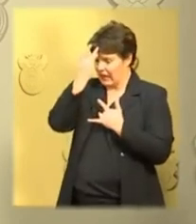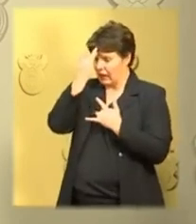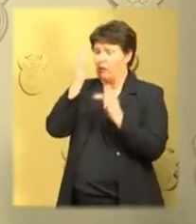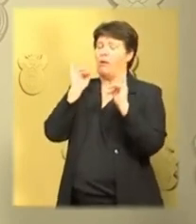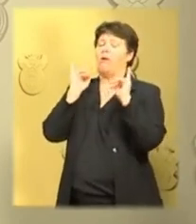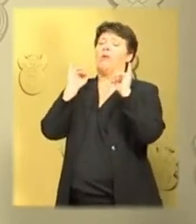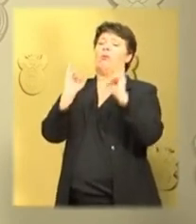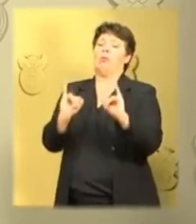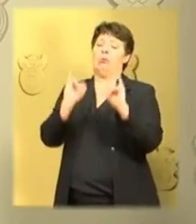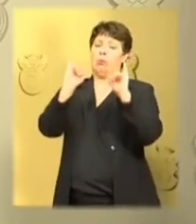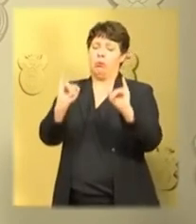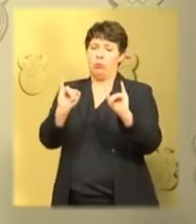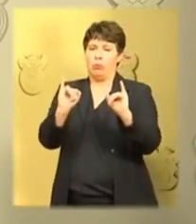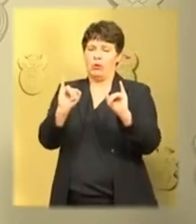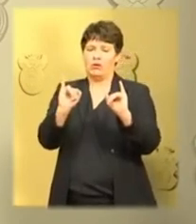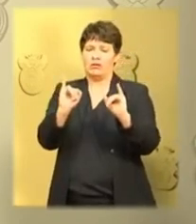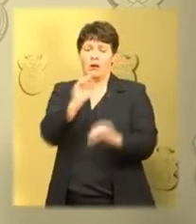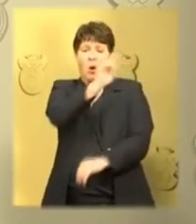require hospitalization.